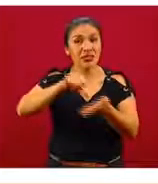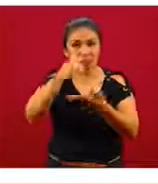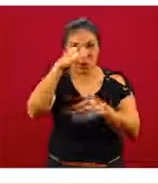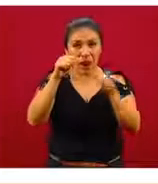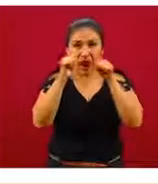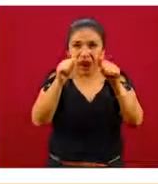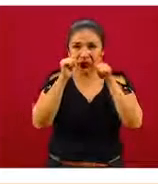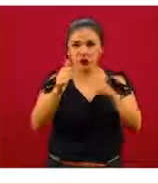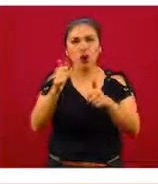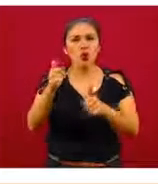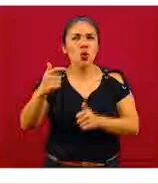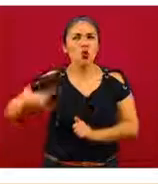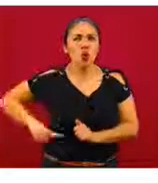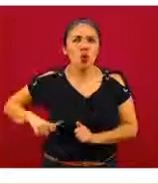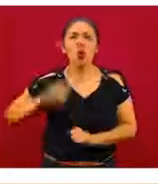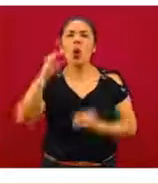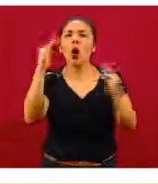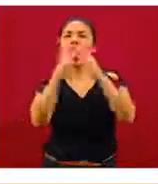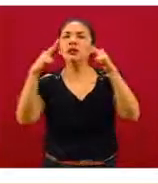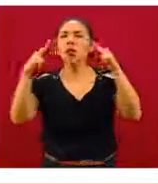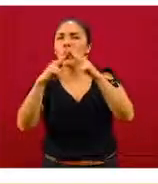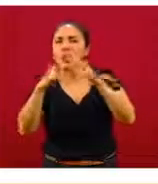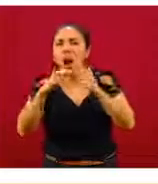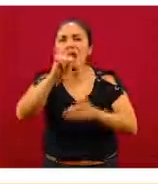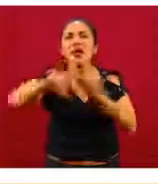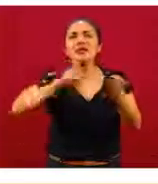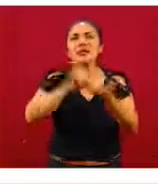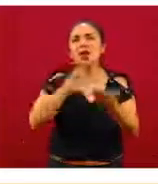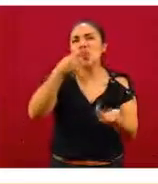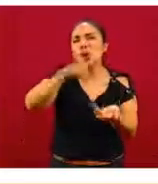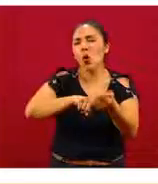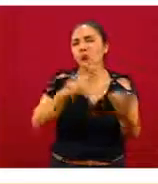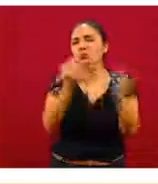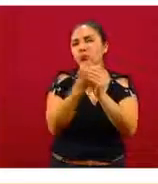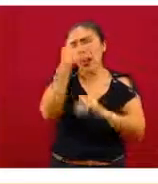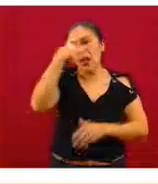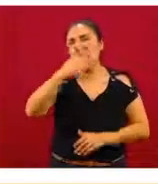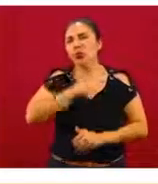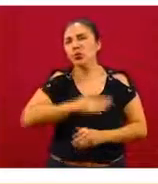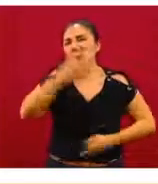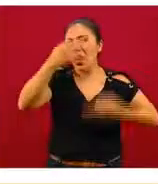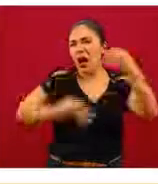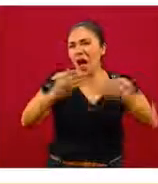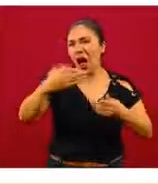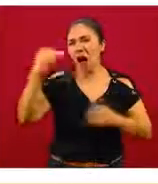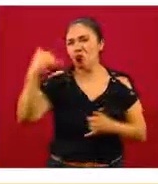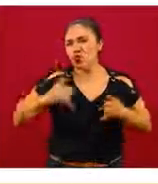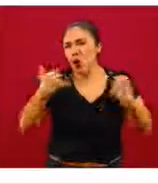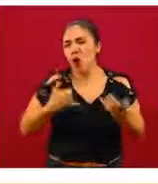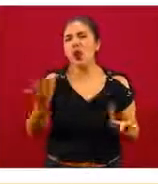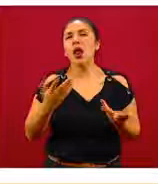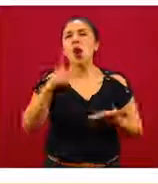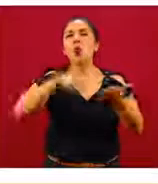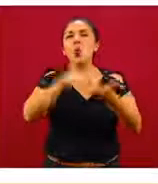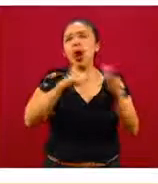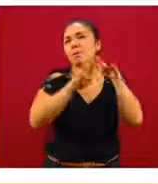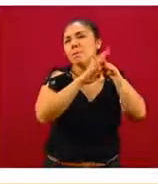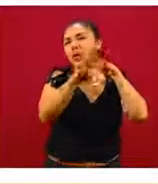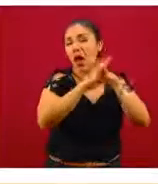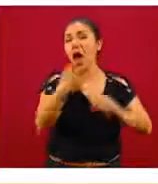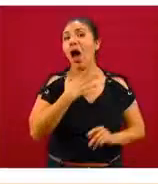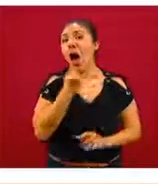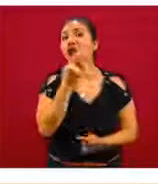and also to be able to access to public health centers. As well, adolescents need access